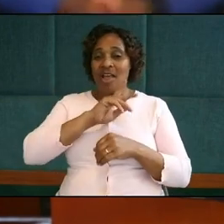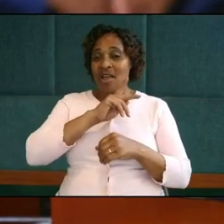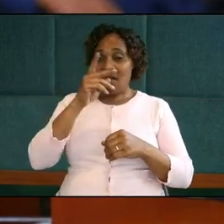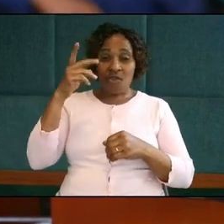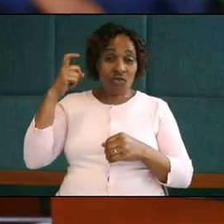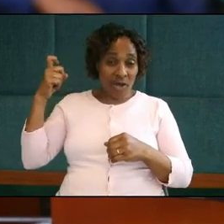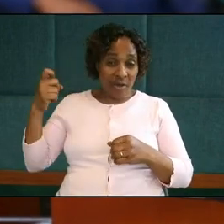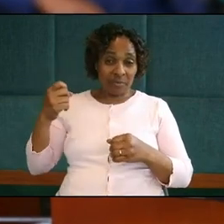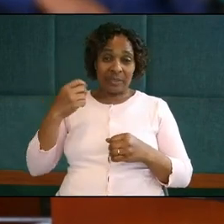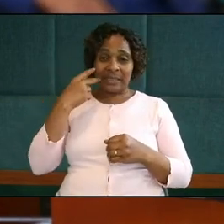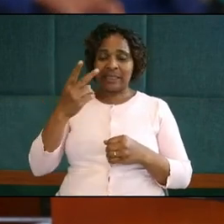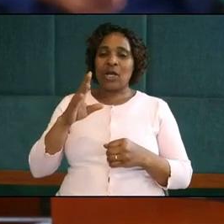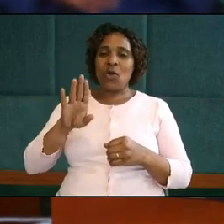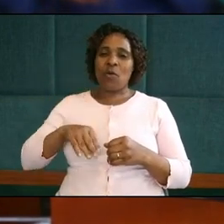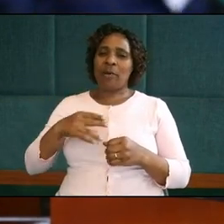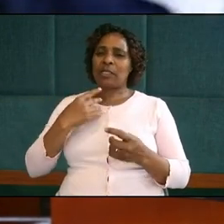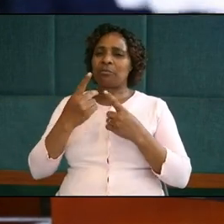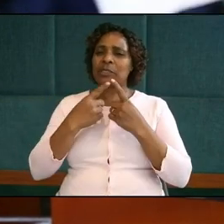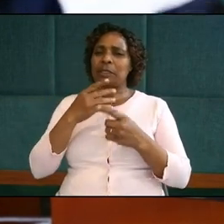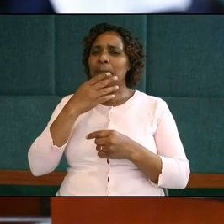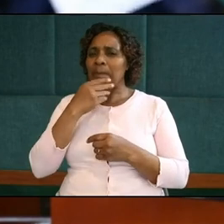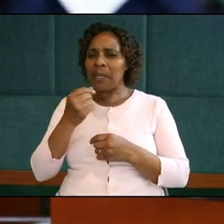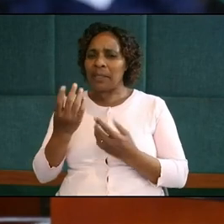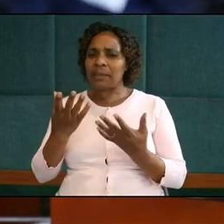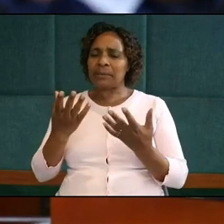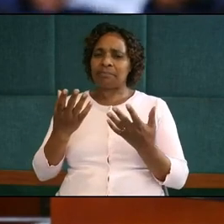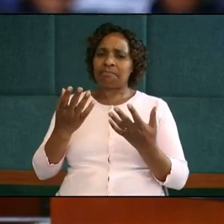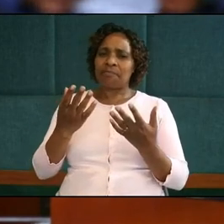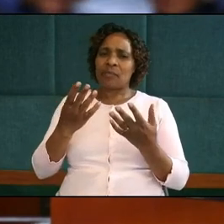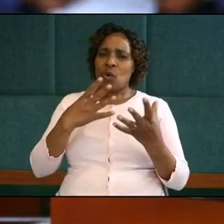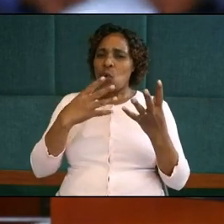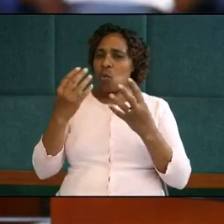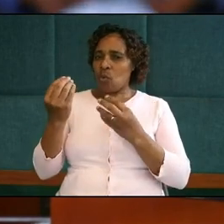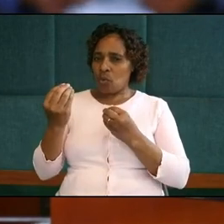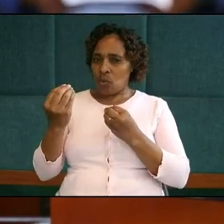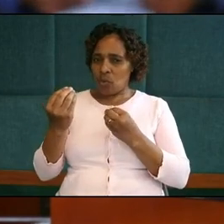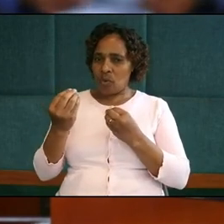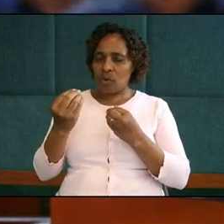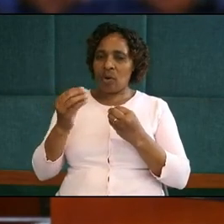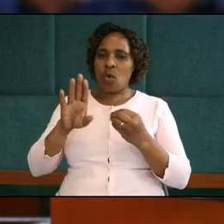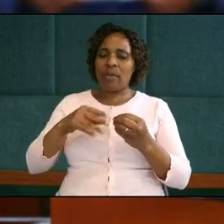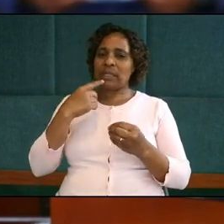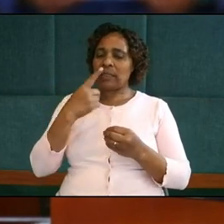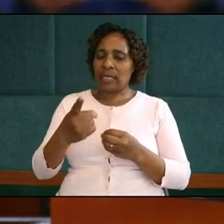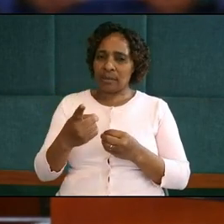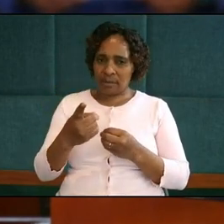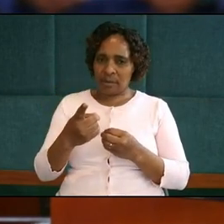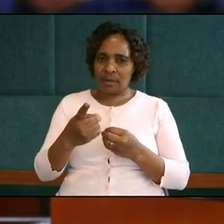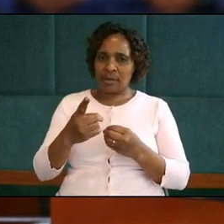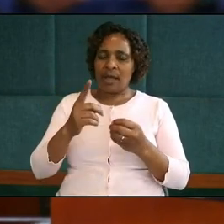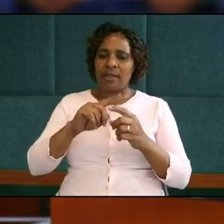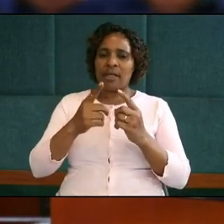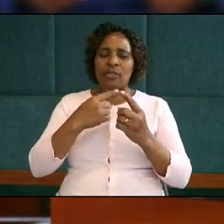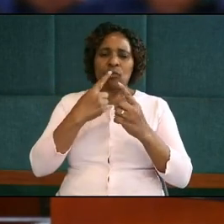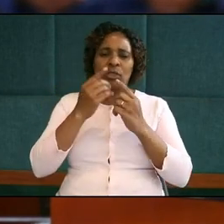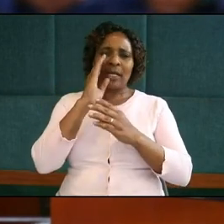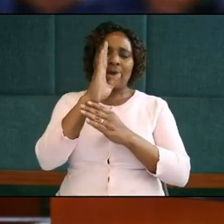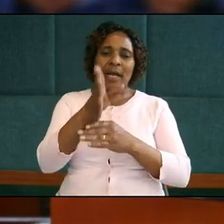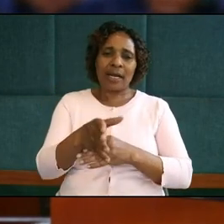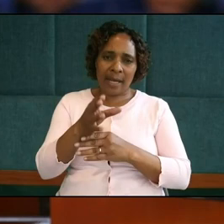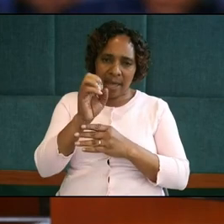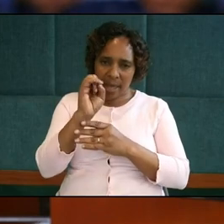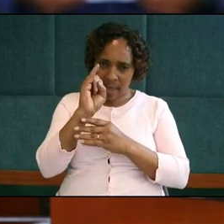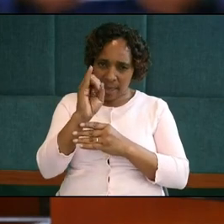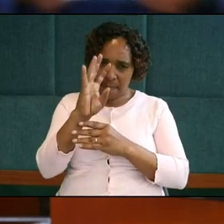Emmanuel saw a woman speaking with men with long knives. "Go," the woman said to them. Then she spoke directly to